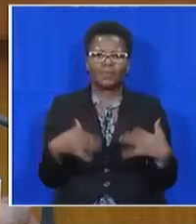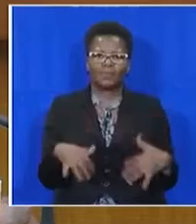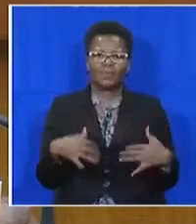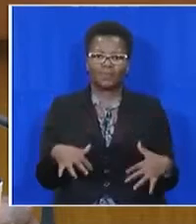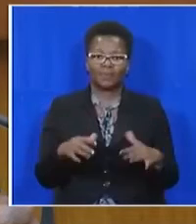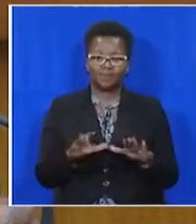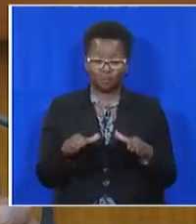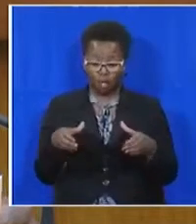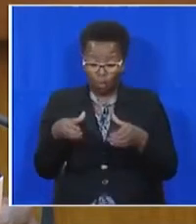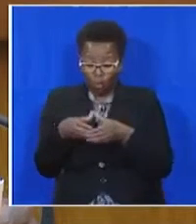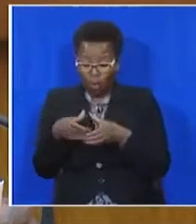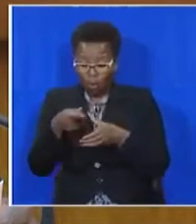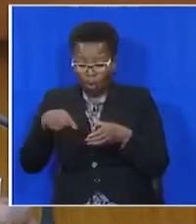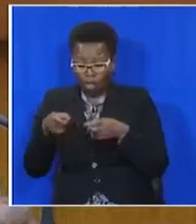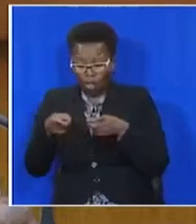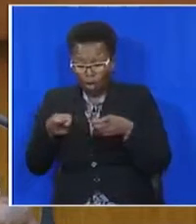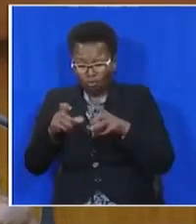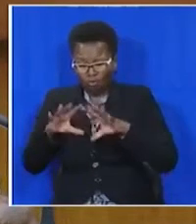monopoly capital